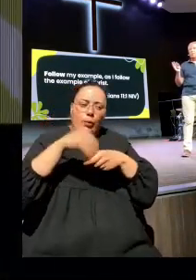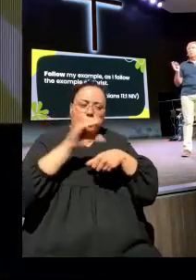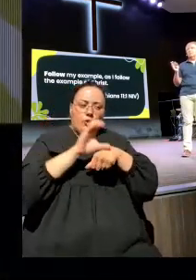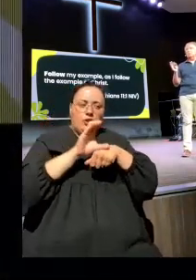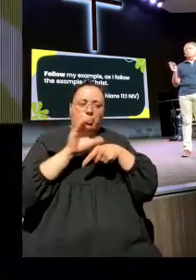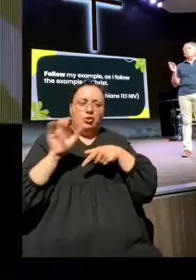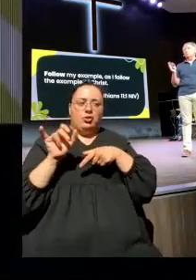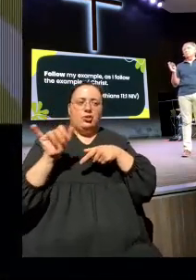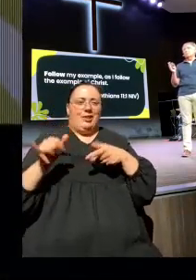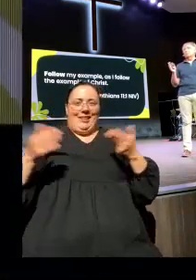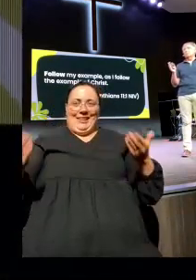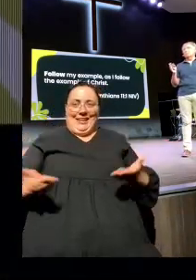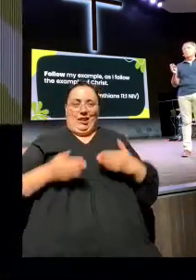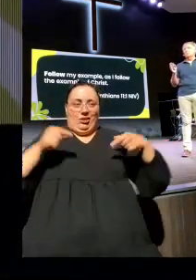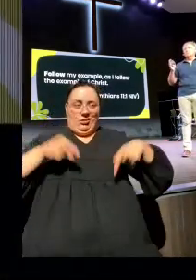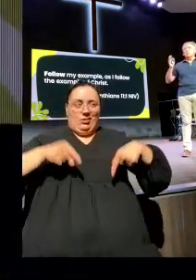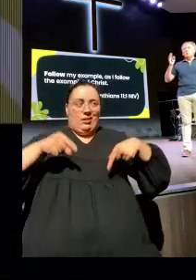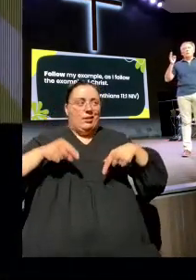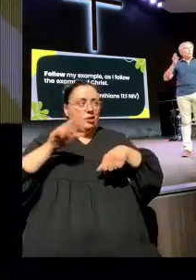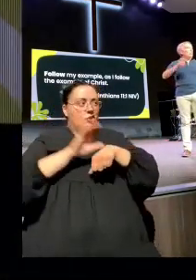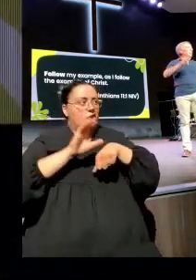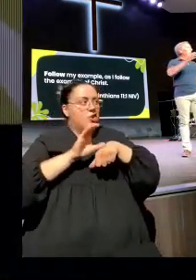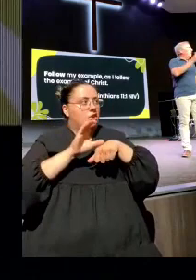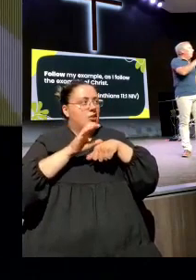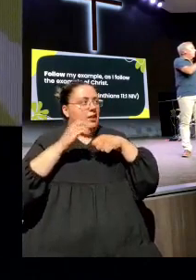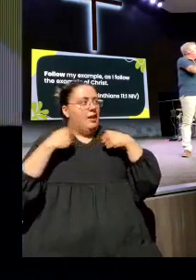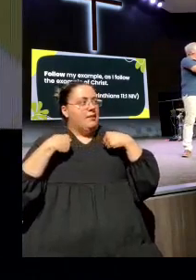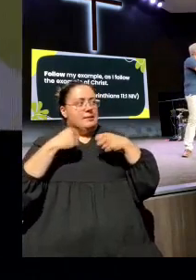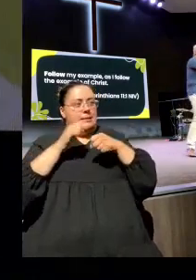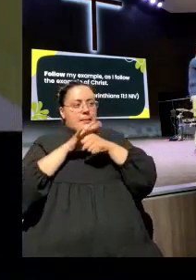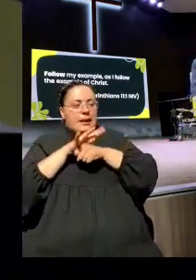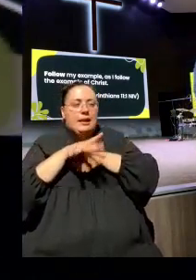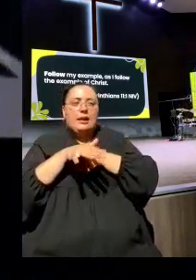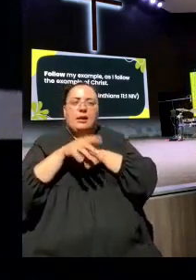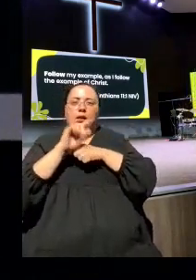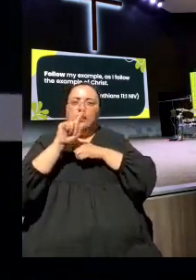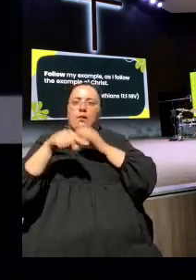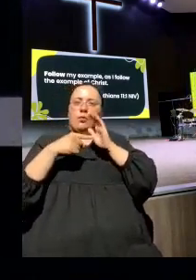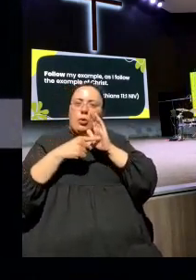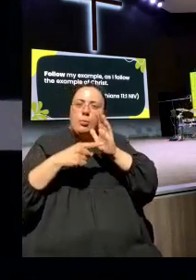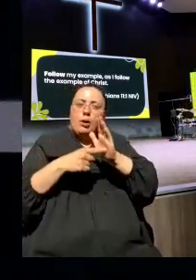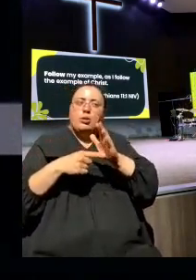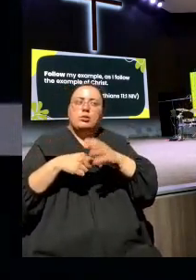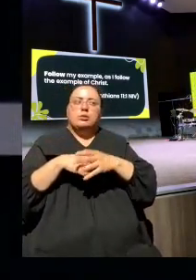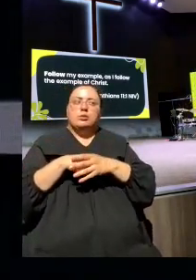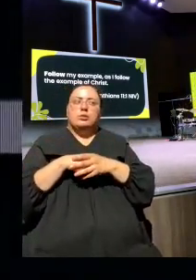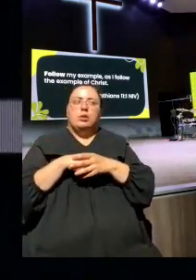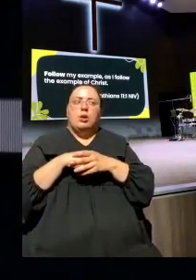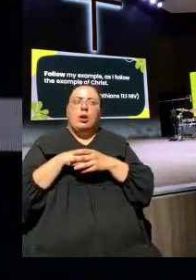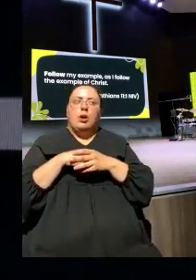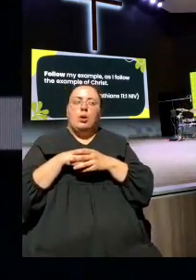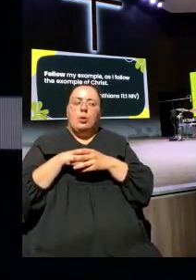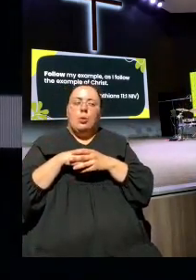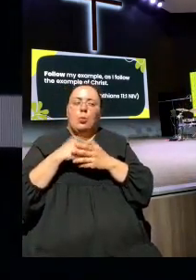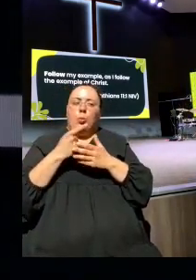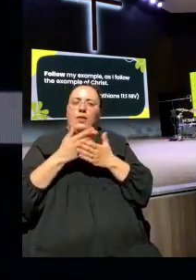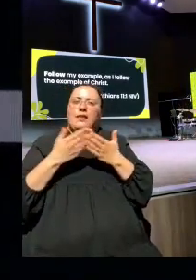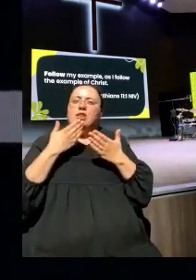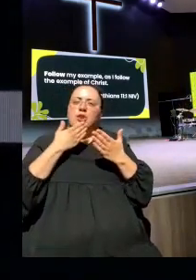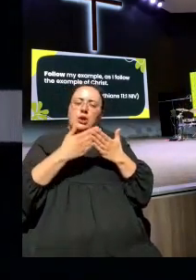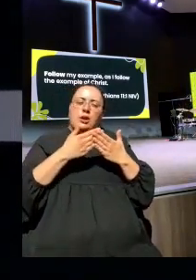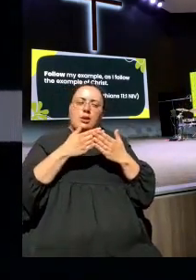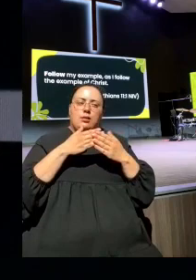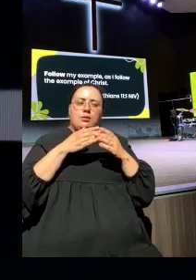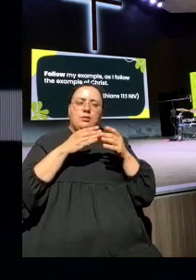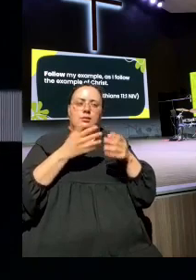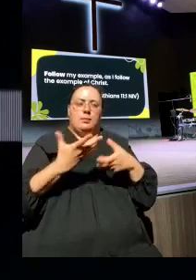role models, right? What's wonderful about becoming a volunteer in one of our ministry teams, so whether it's